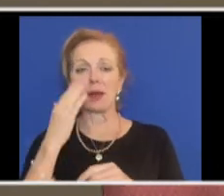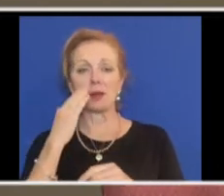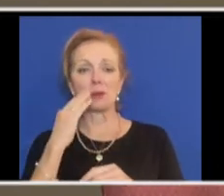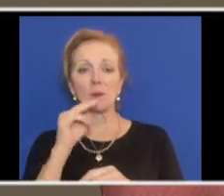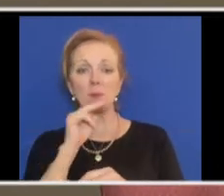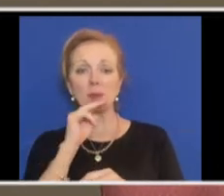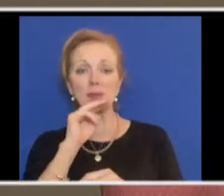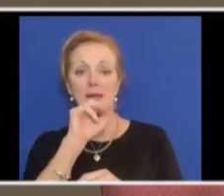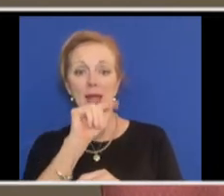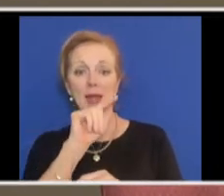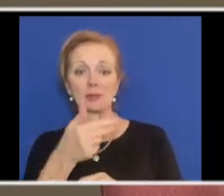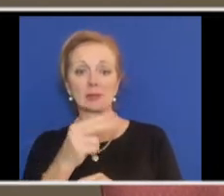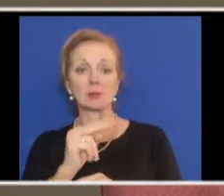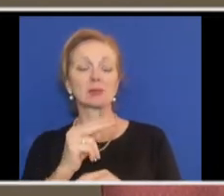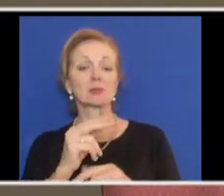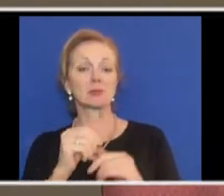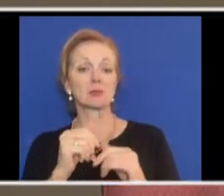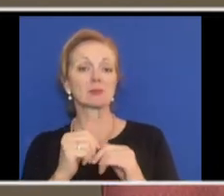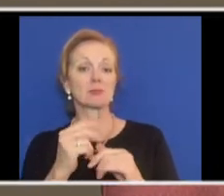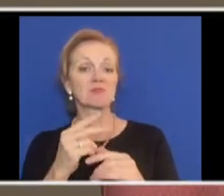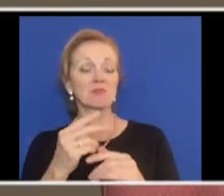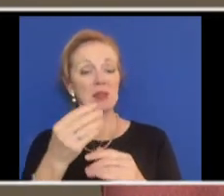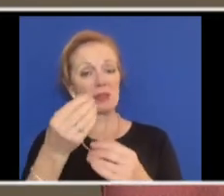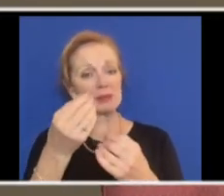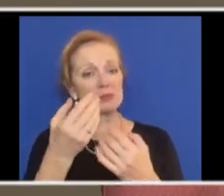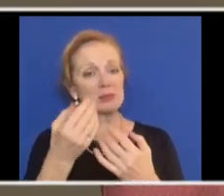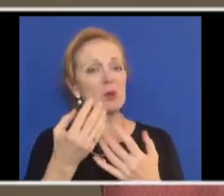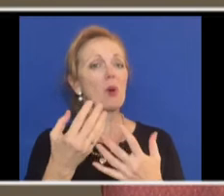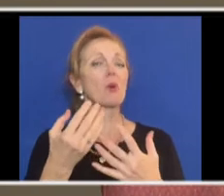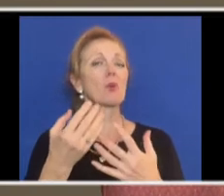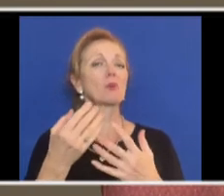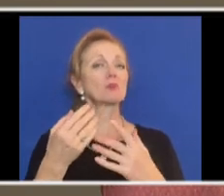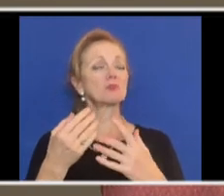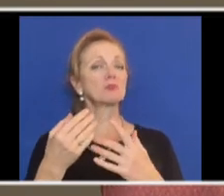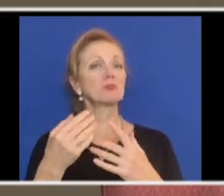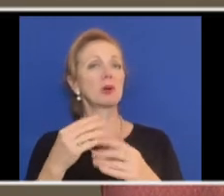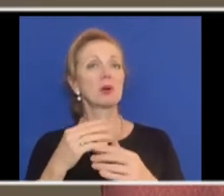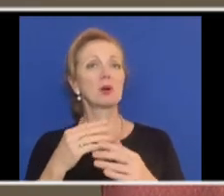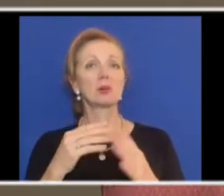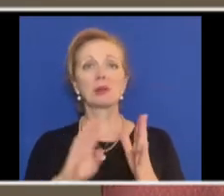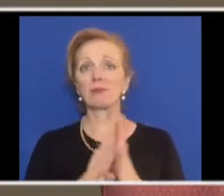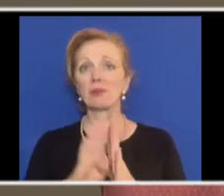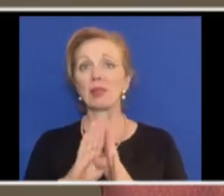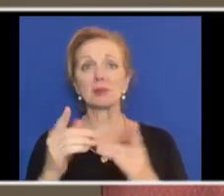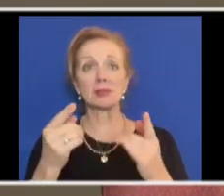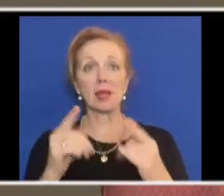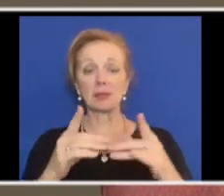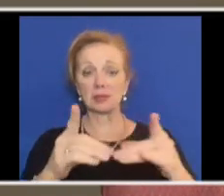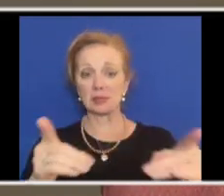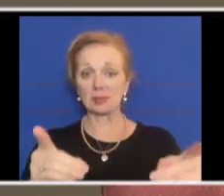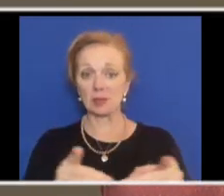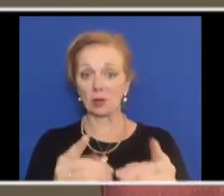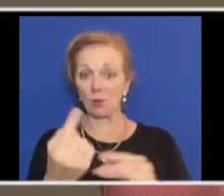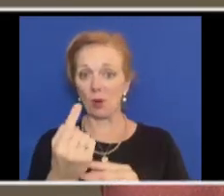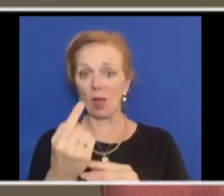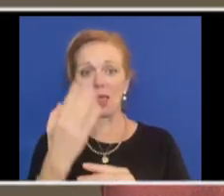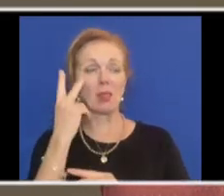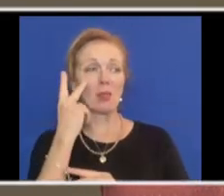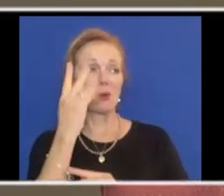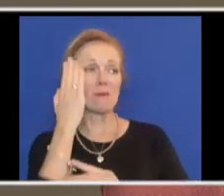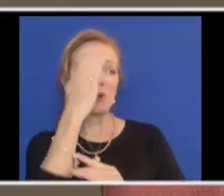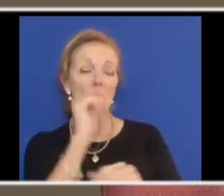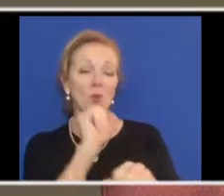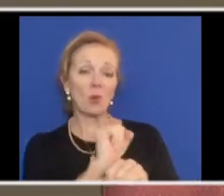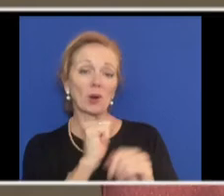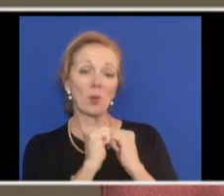has been keeping us posted on uh developments in district one so I look forward to working with her on that thank